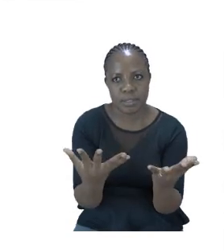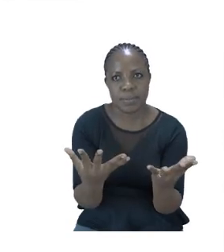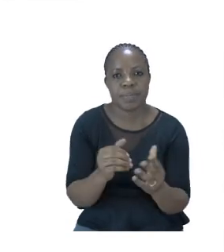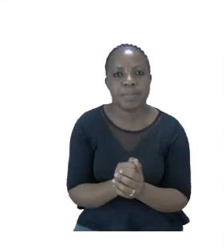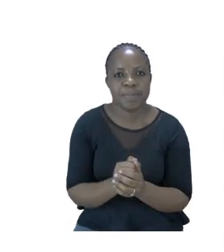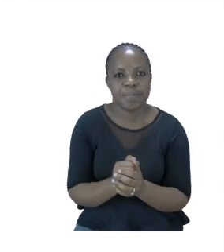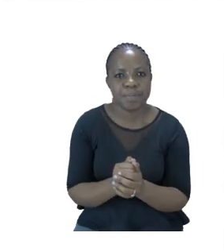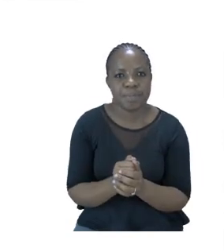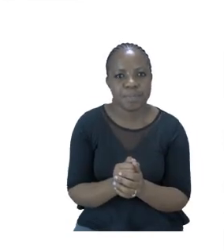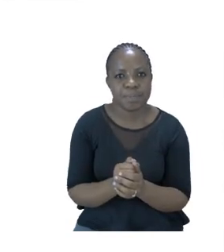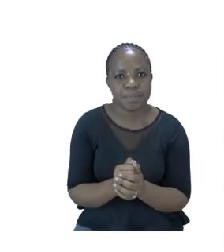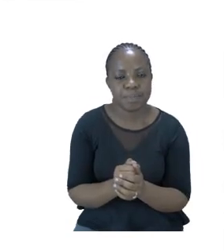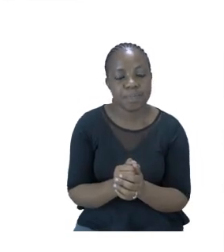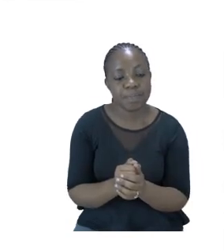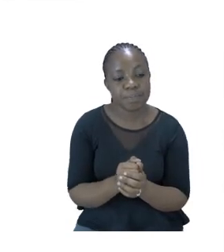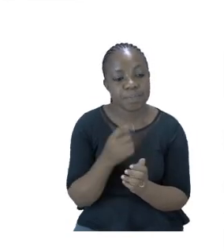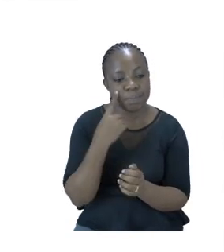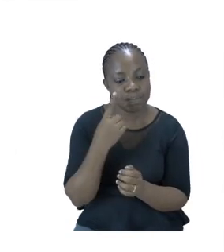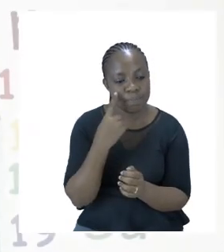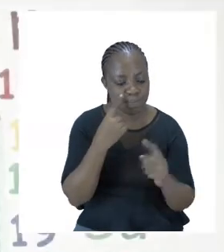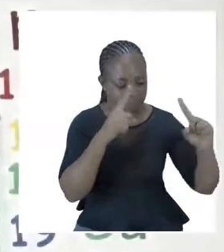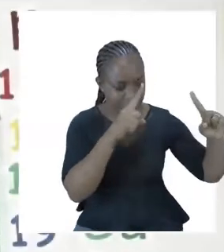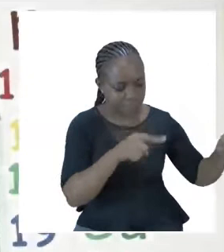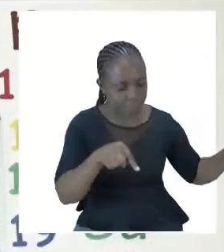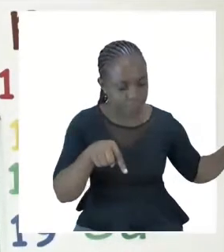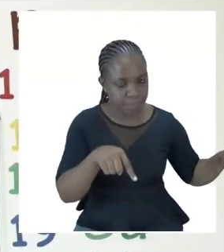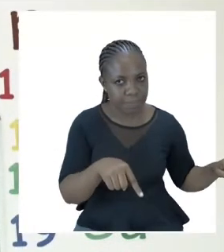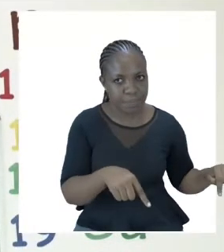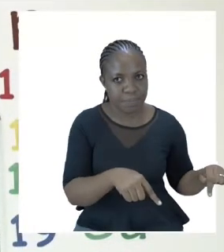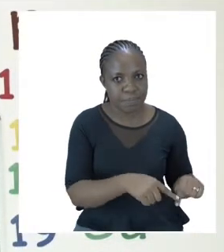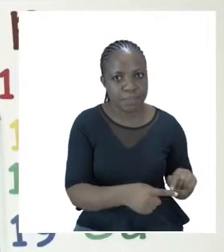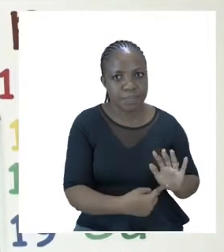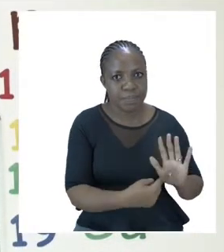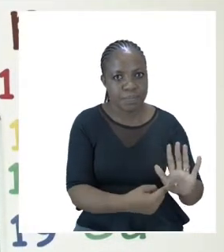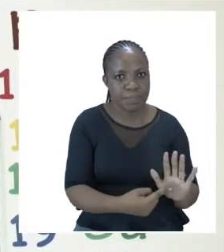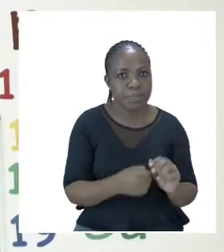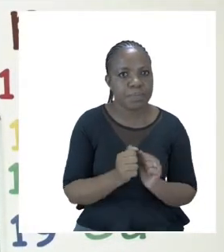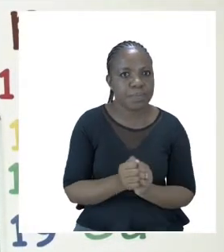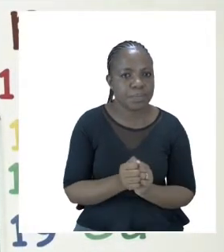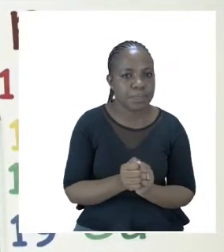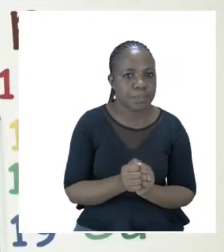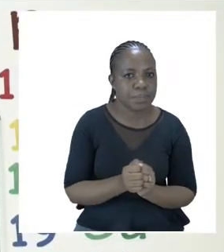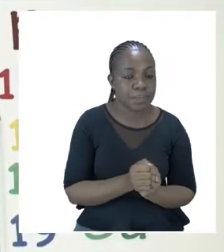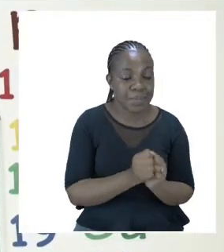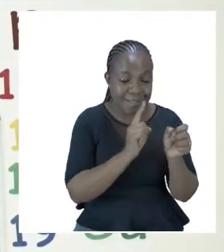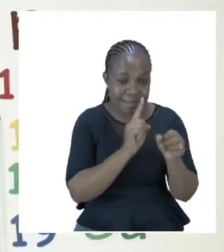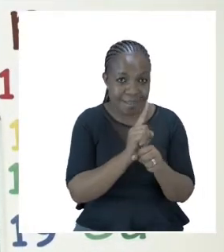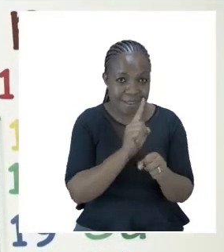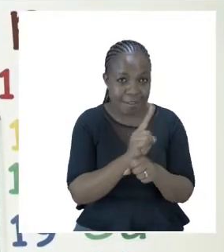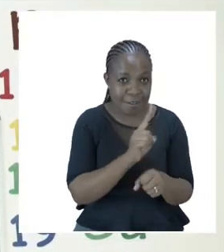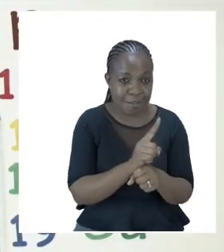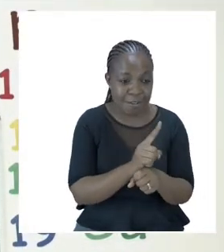Let's take a look at the board so that we can try and find our answer. So on the board, I have